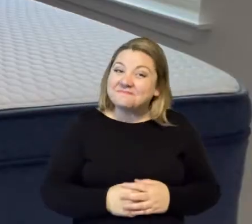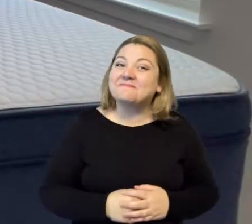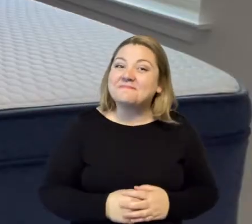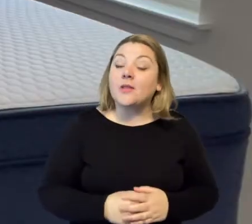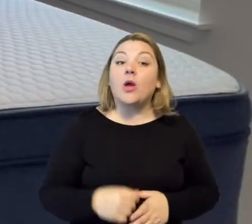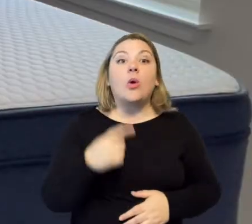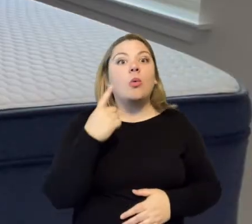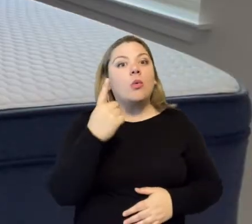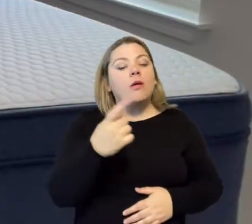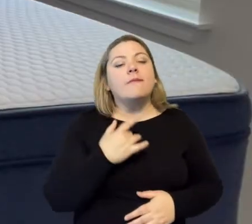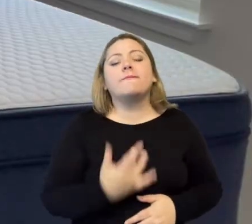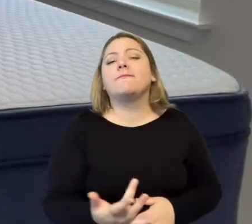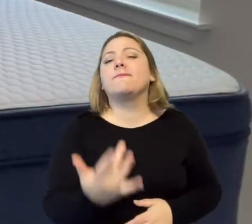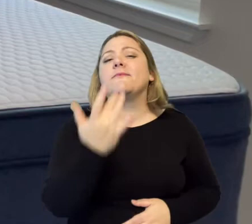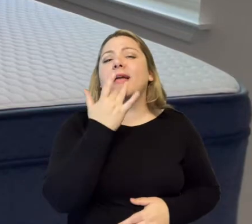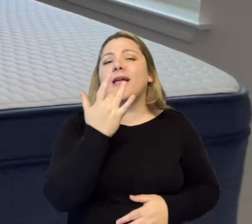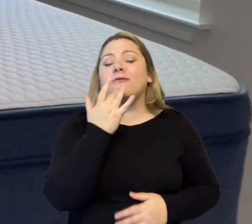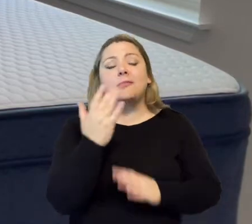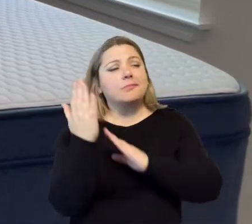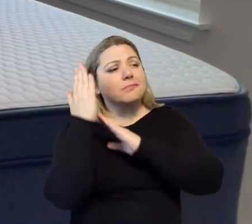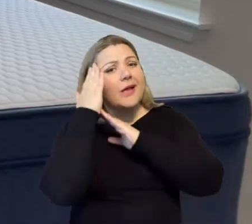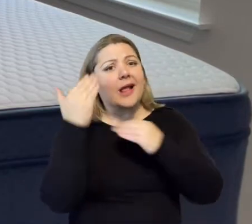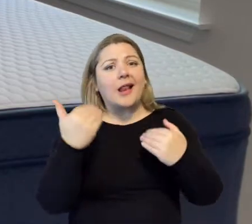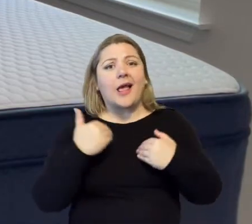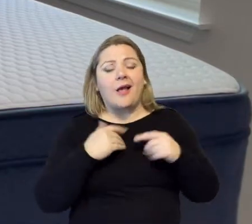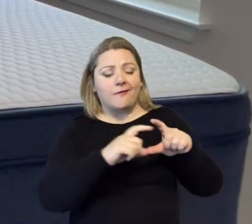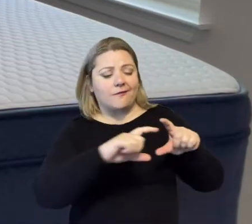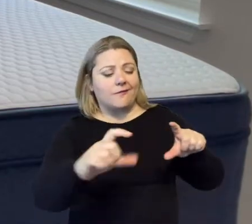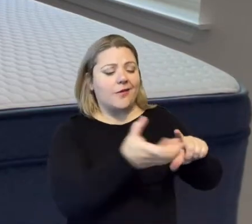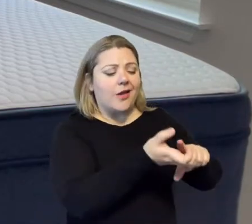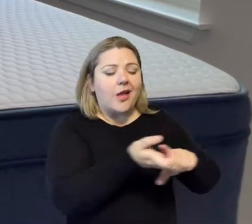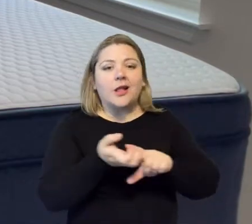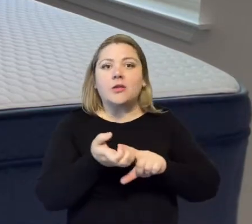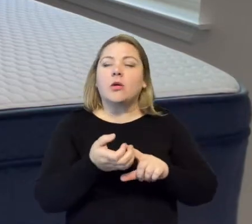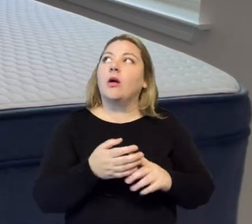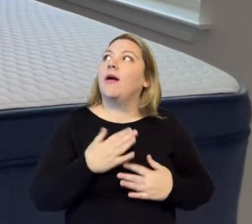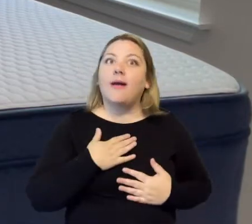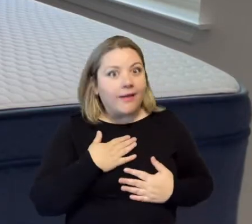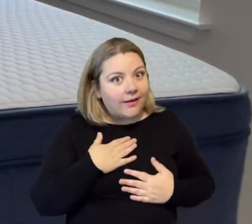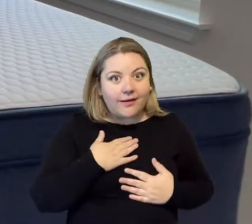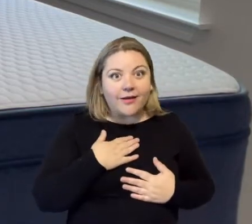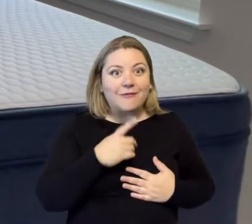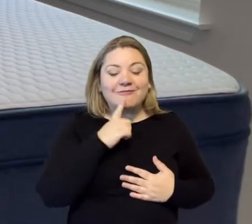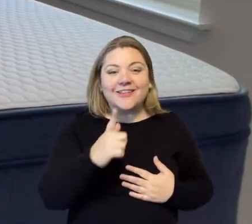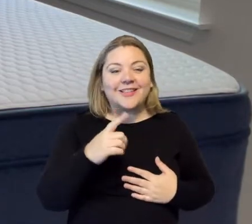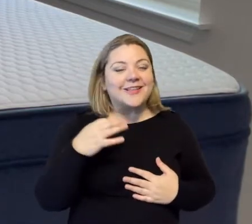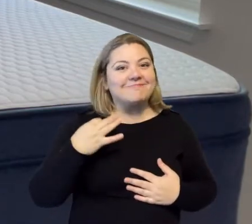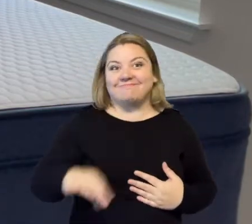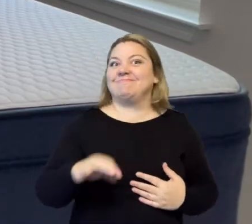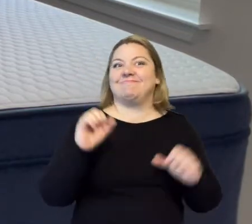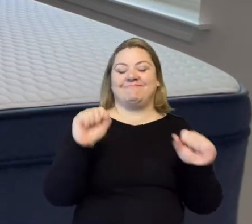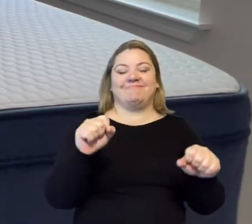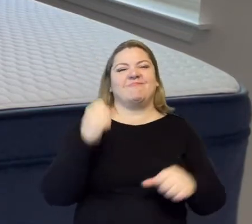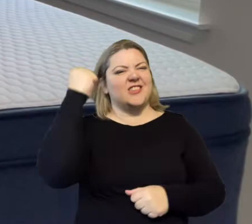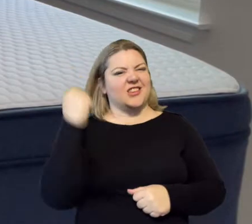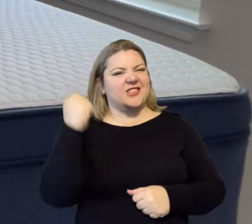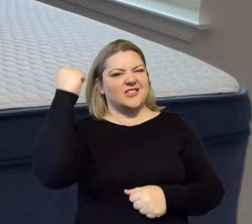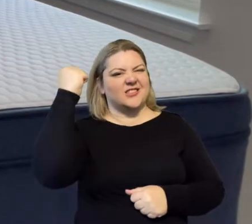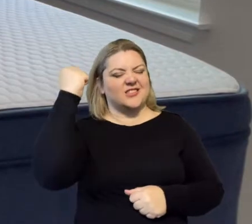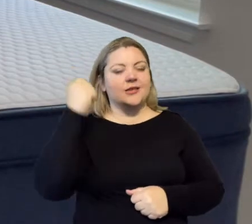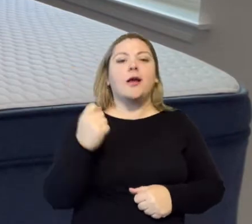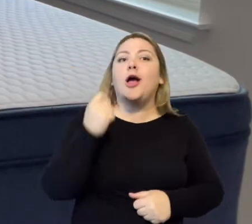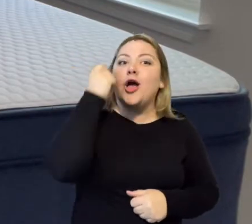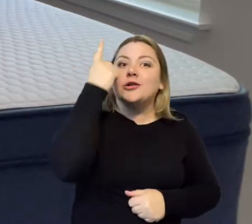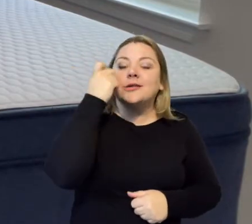thing I absolutely love on mattresses is when they have handles. Oh my goodness, how much that helps. Now, obviously we're moving